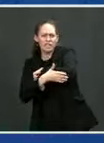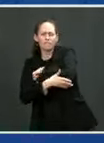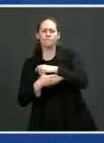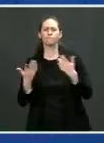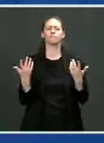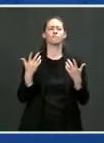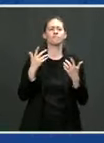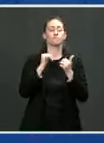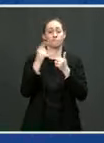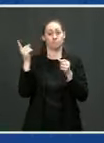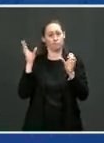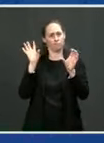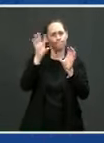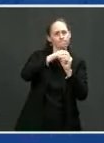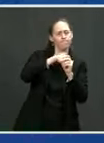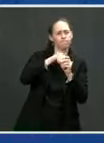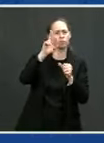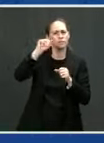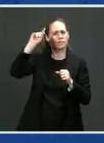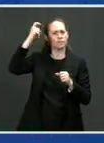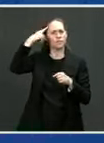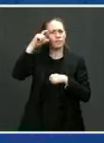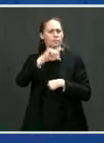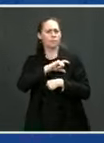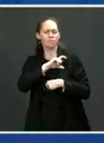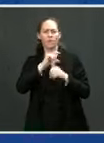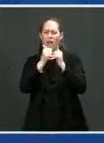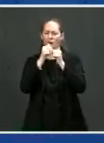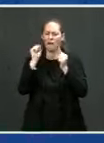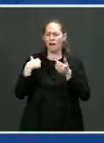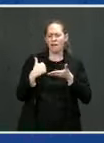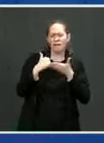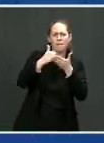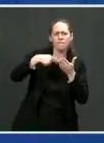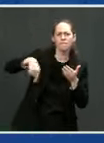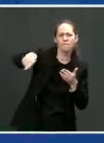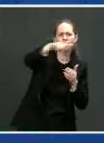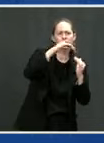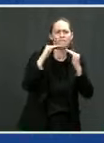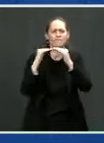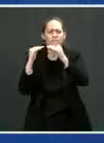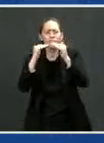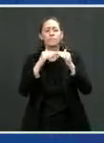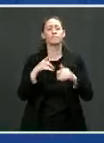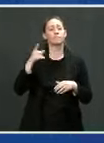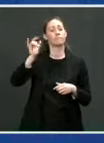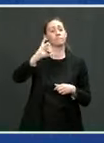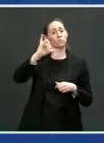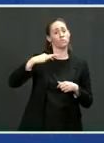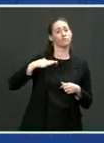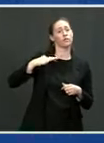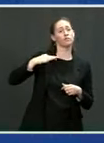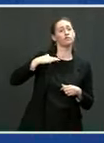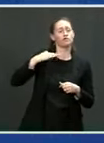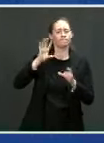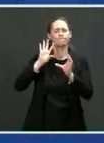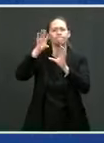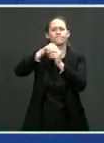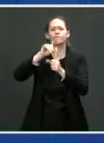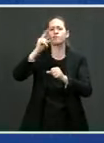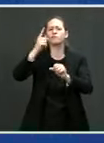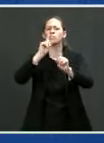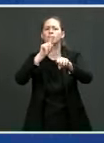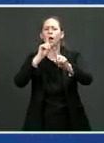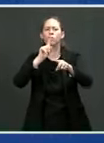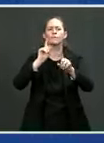Force. How can I help my colleagues? Volunteer to join the First Responders Unit. And on an